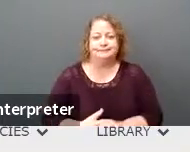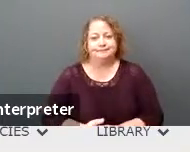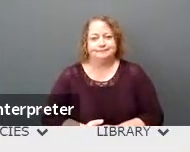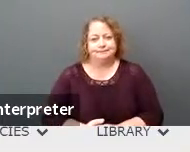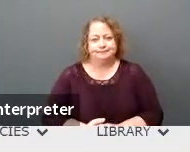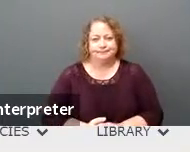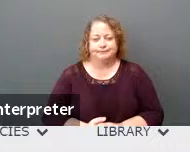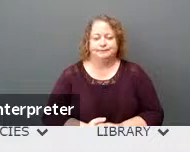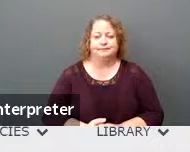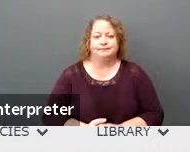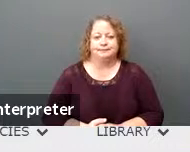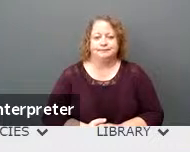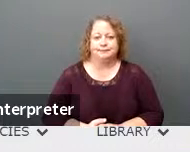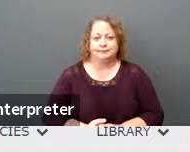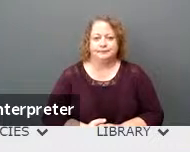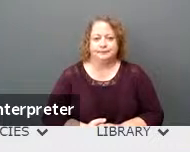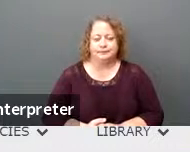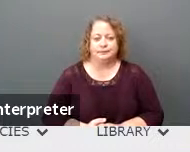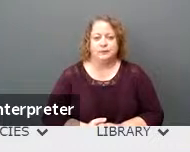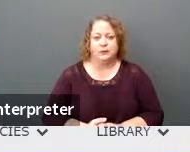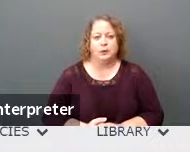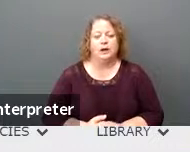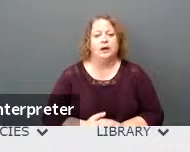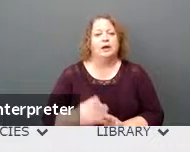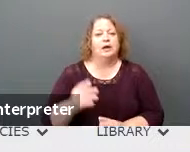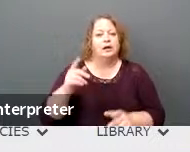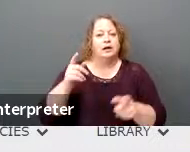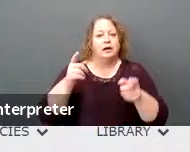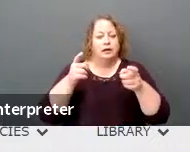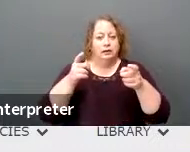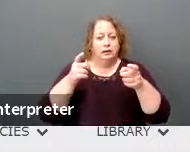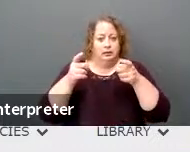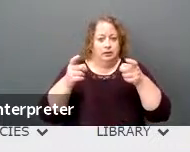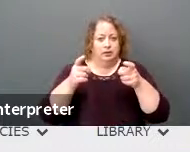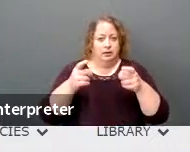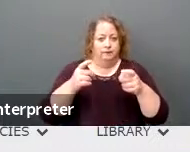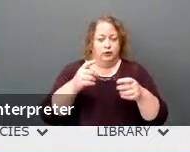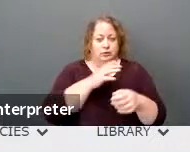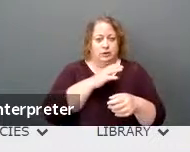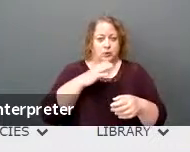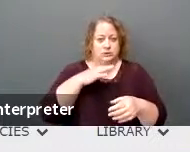Aye. All right. Governing Council election results, please.